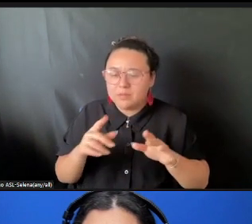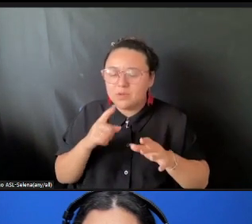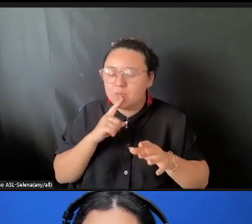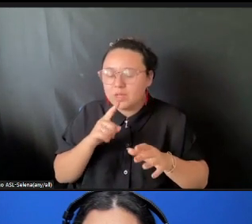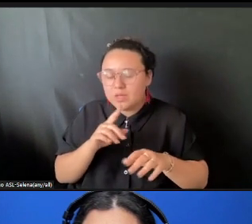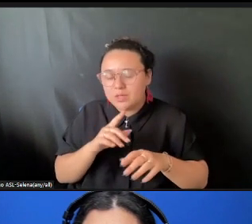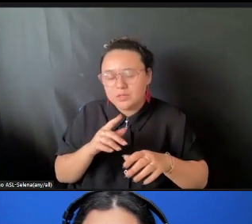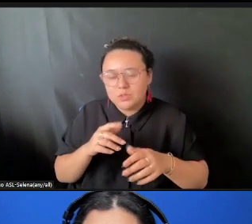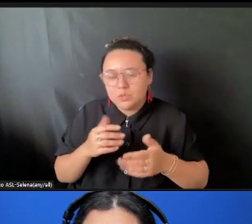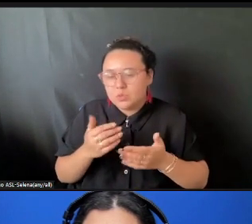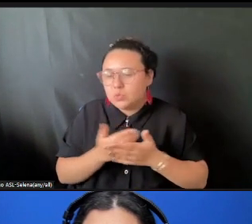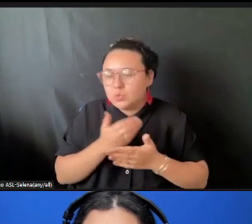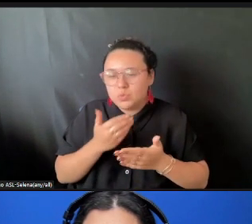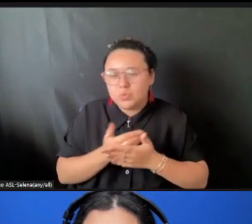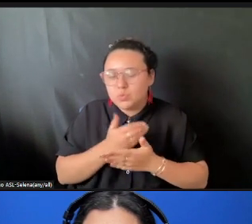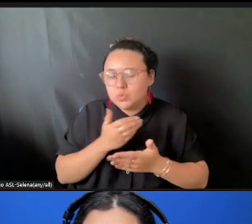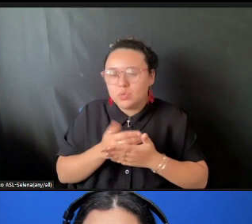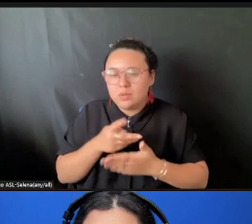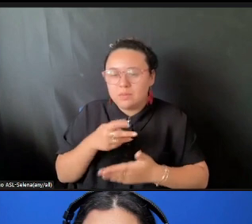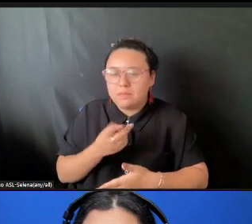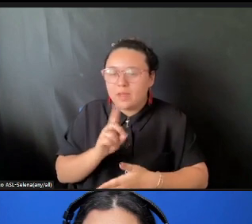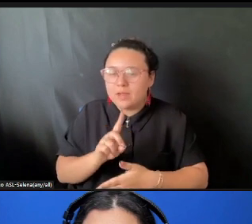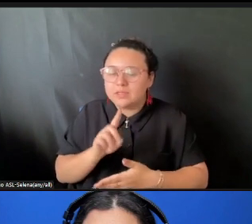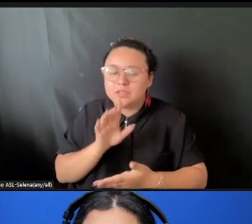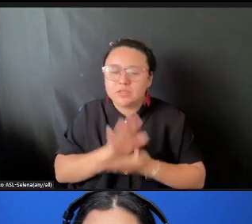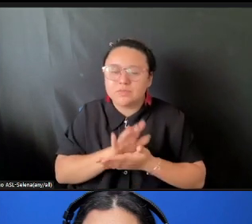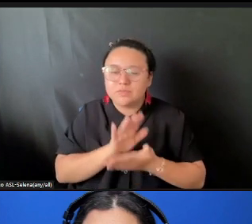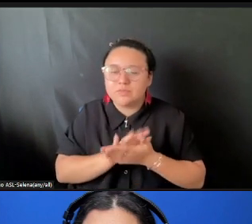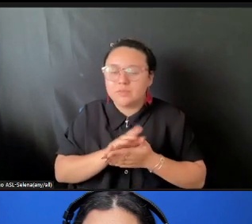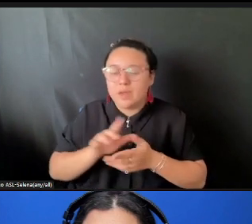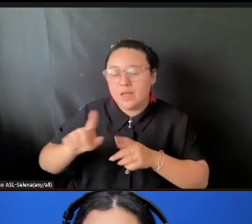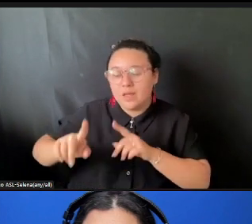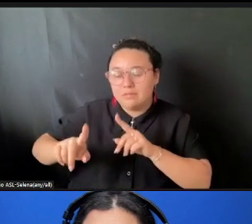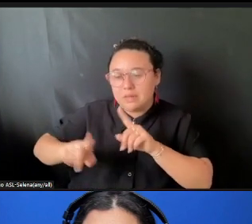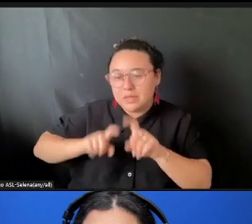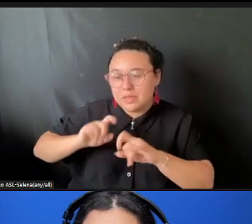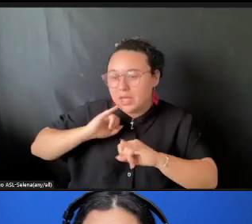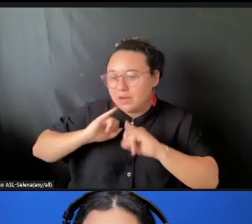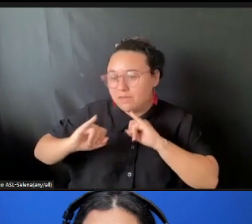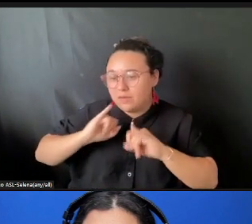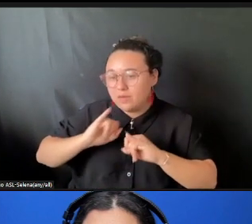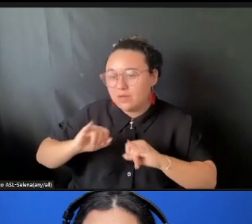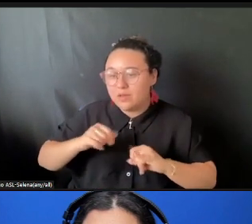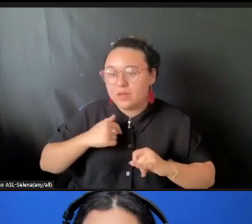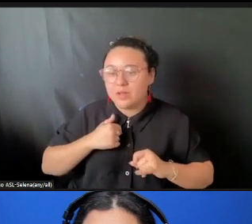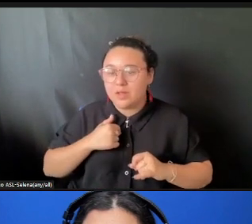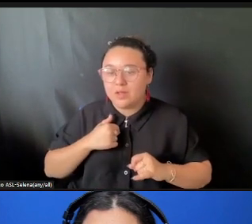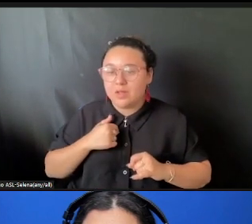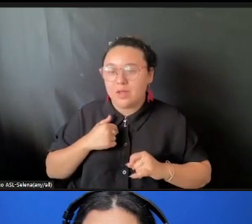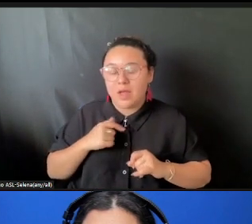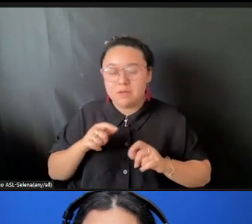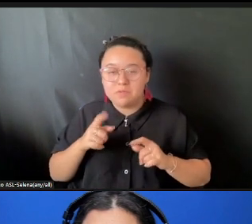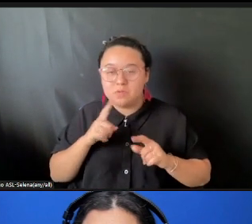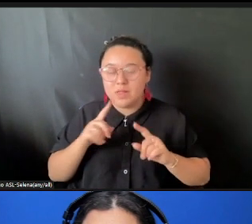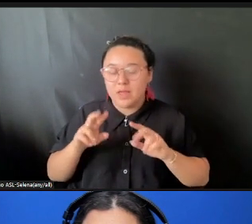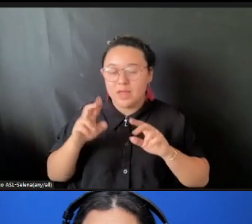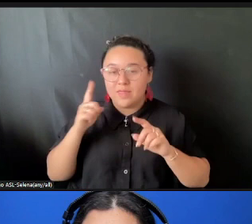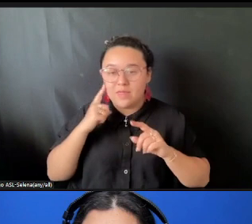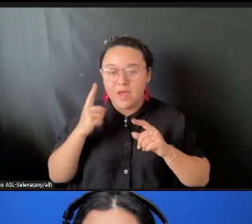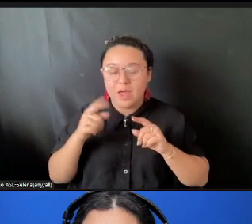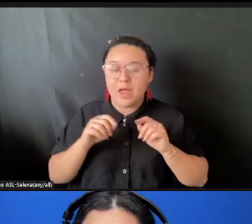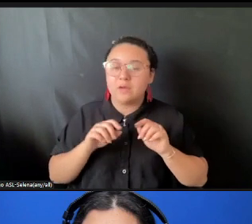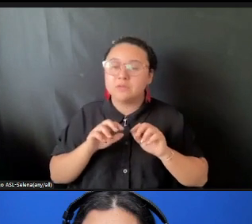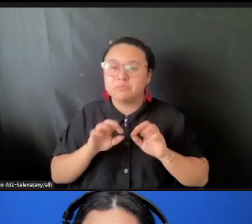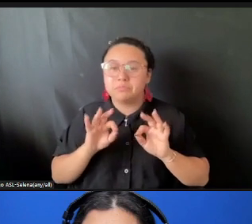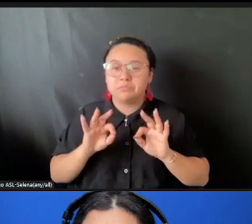school, and I came to interview her, and I was very sort of, you know, muy, muy, and I thought I had all my thoughts together. And I asked her,